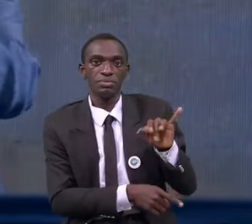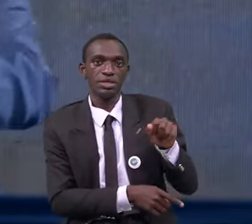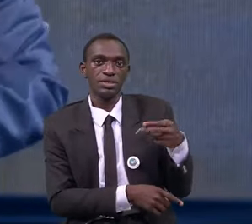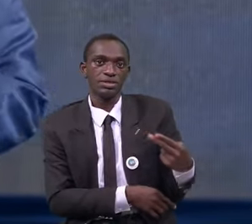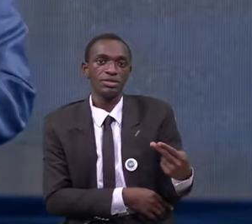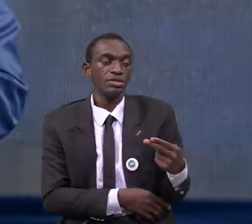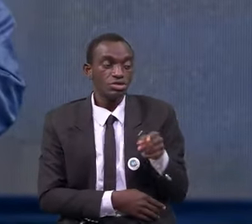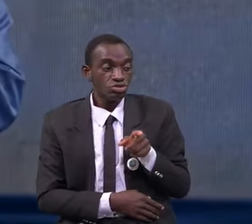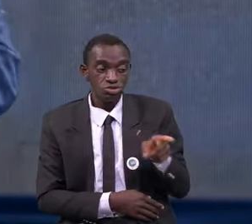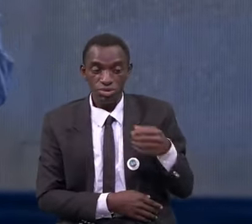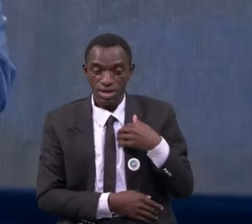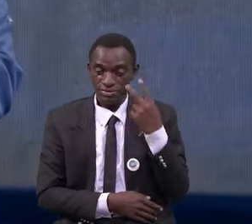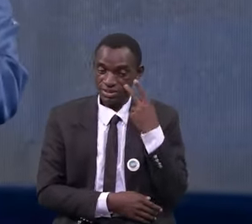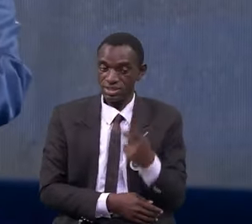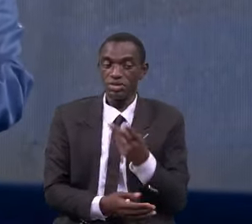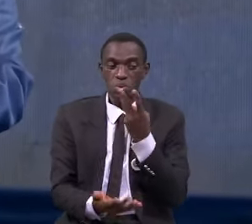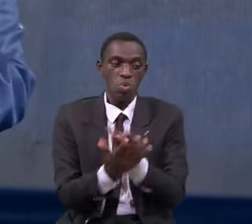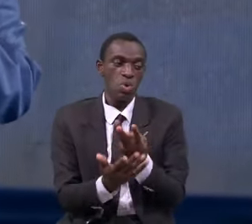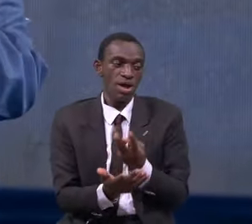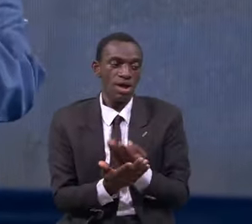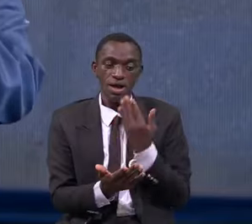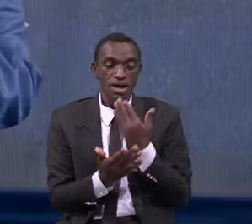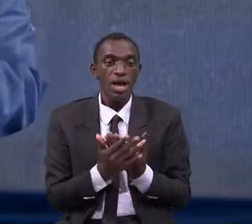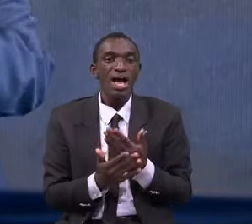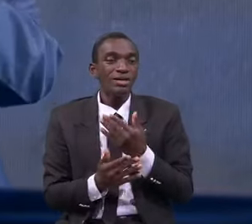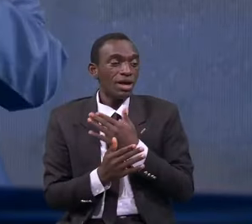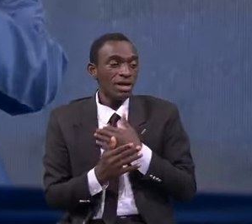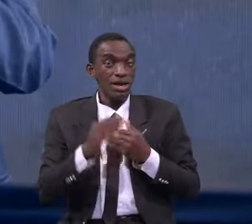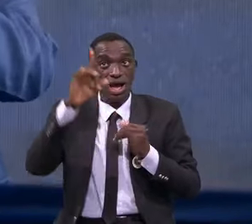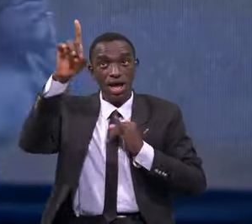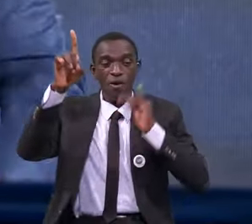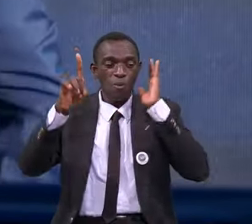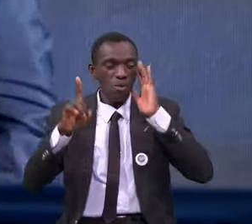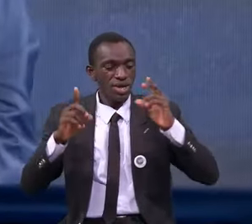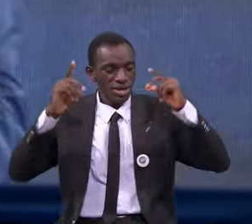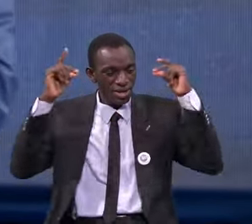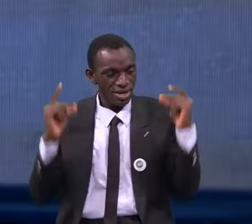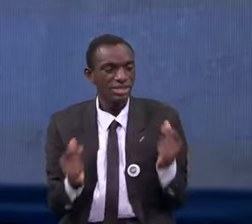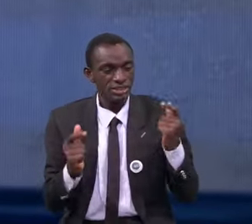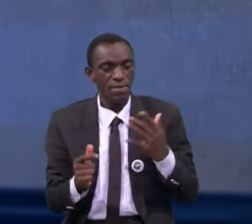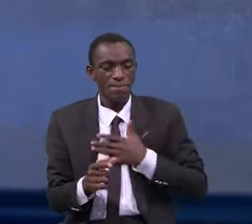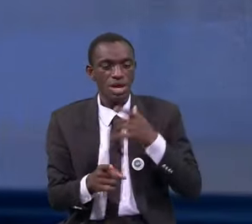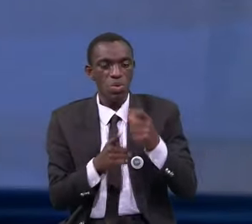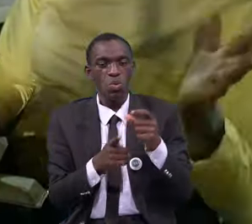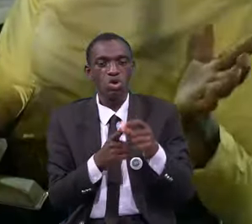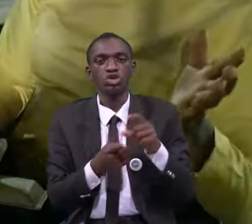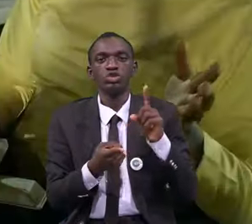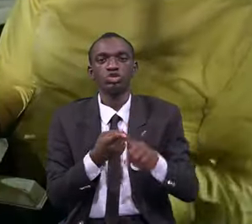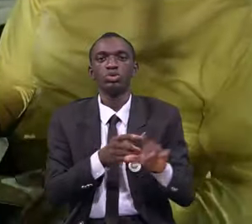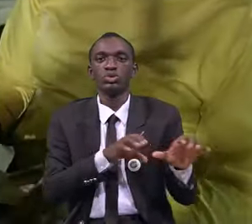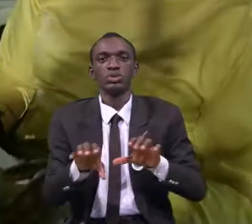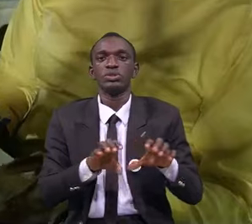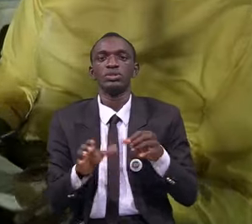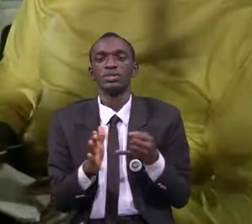thou hast seen well. For I will hasten my word to perform it.